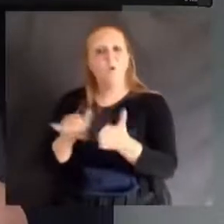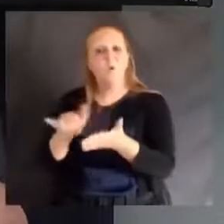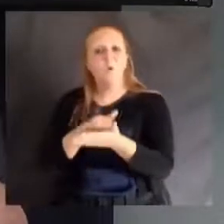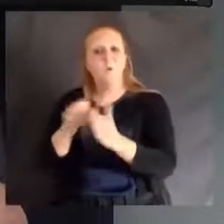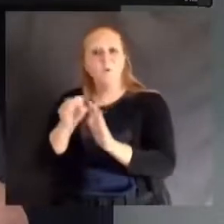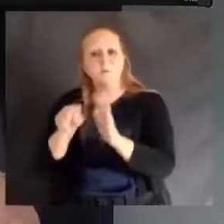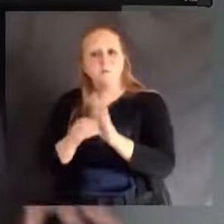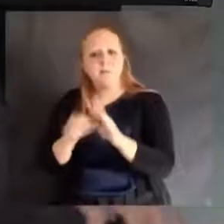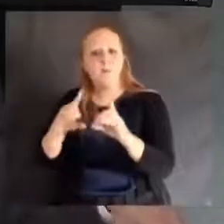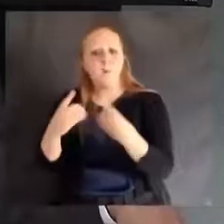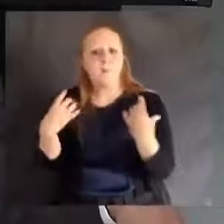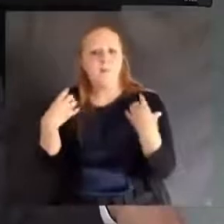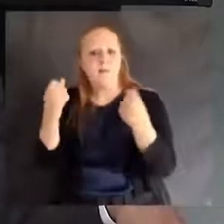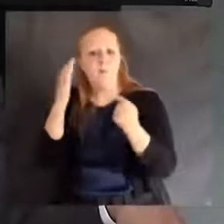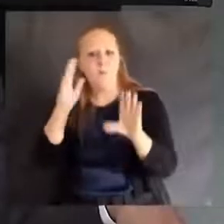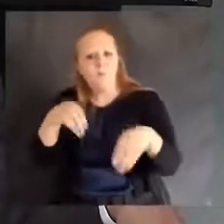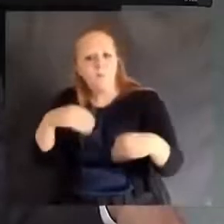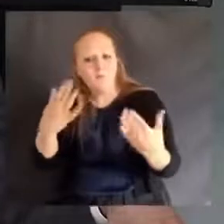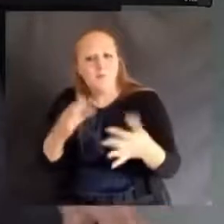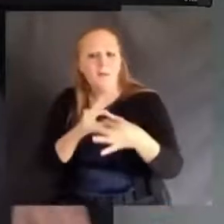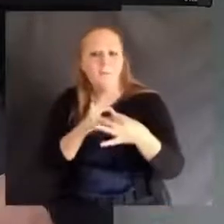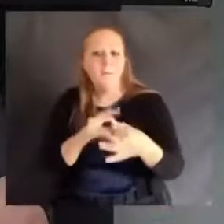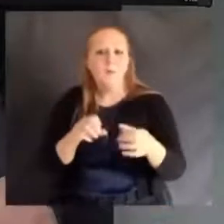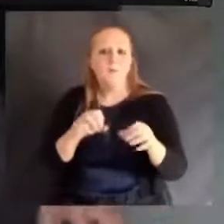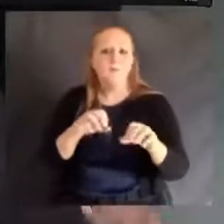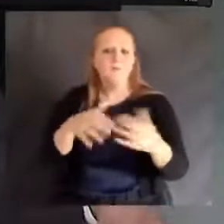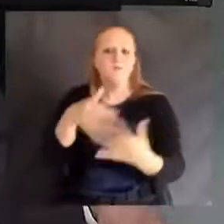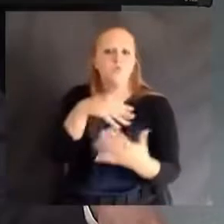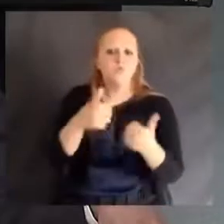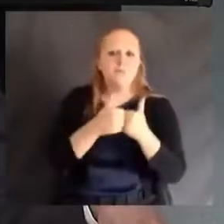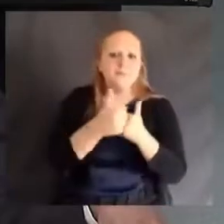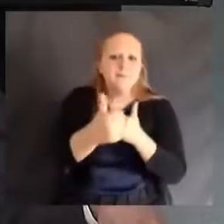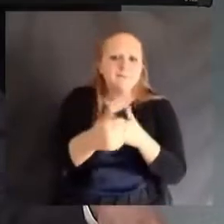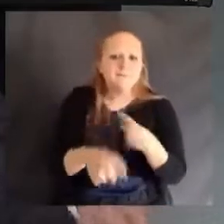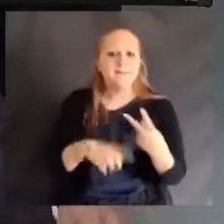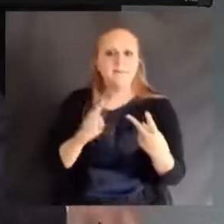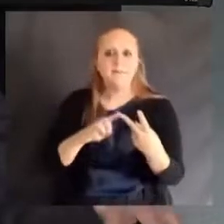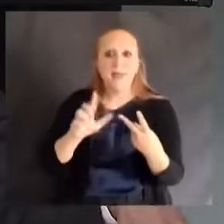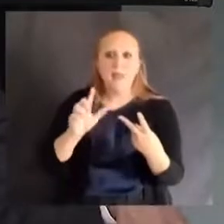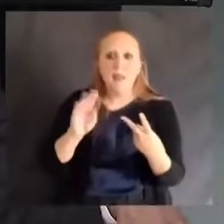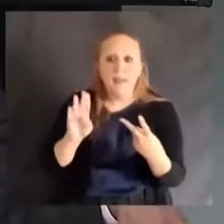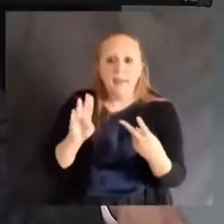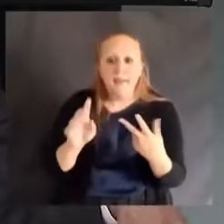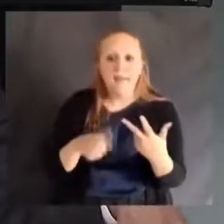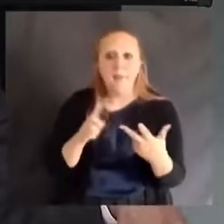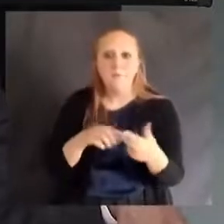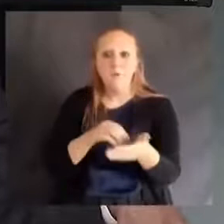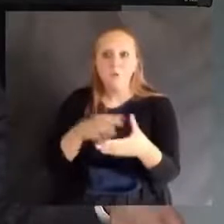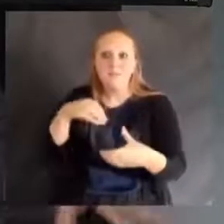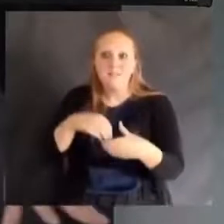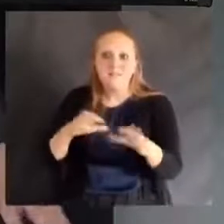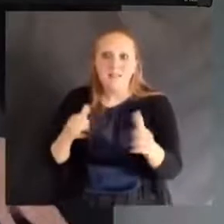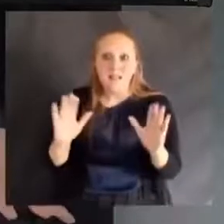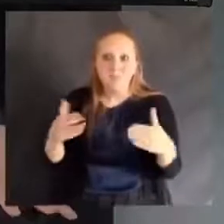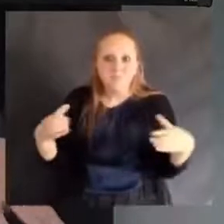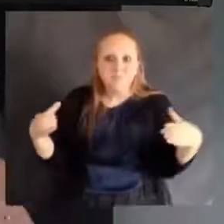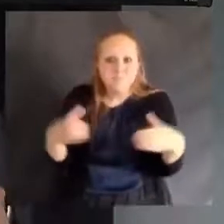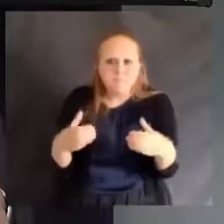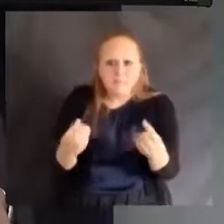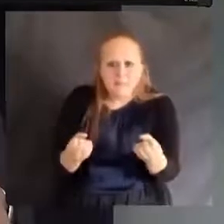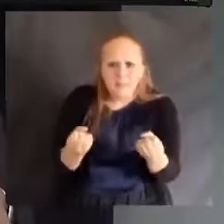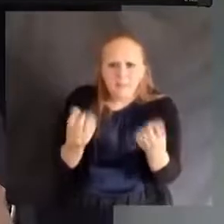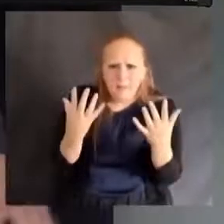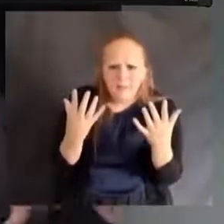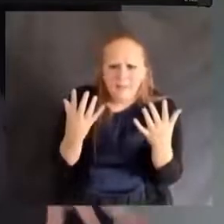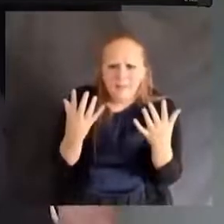social distancing, how are we treating lab space, how are we treating cohorting of students, and all those issues that have been raised in the past, because we want to